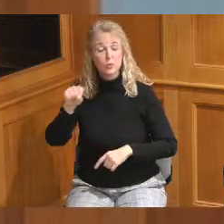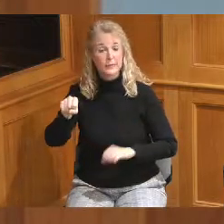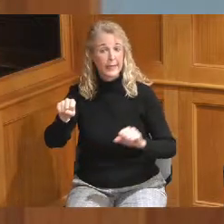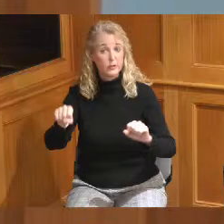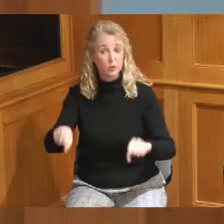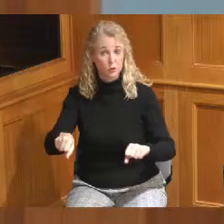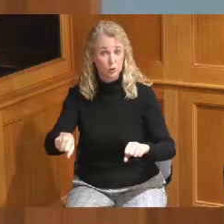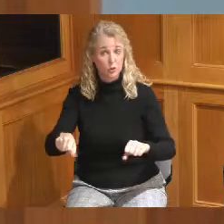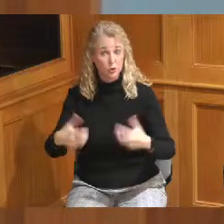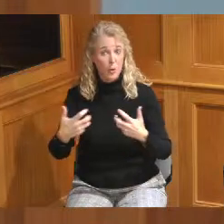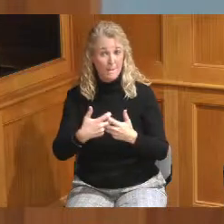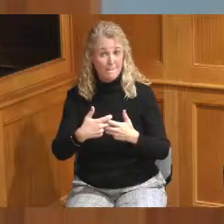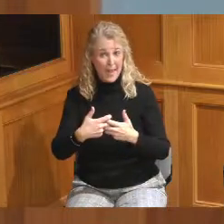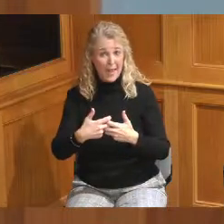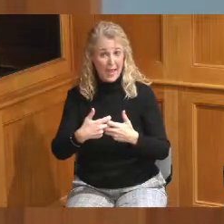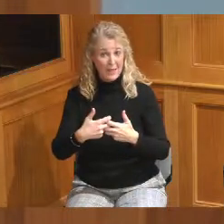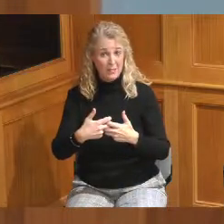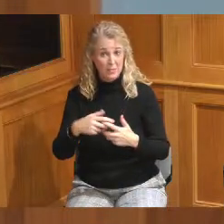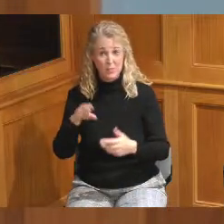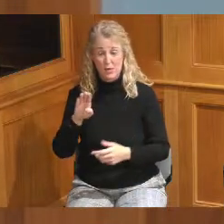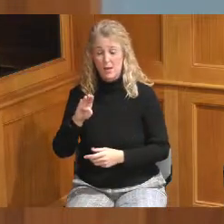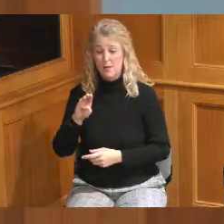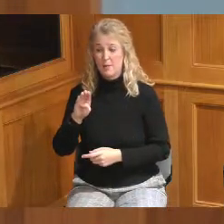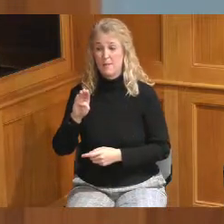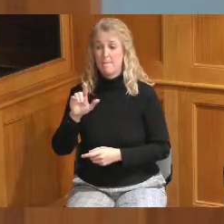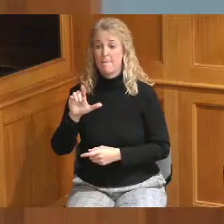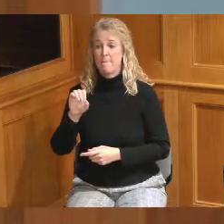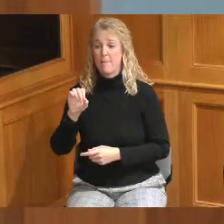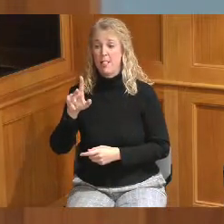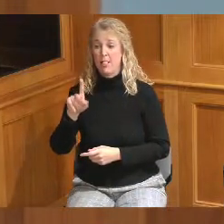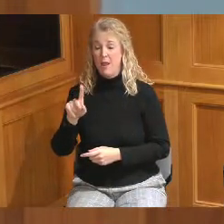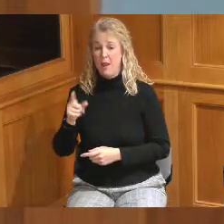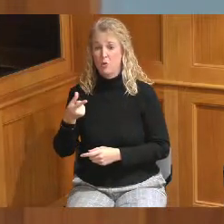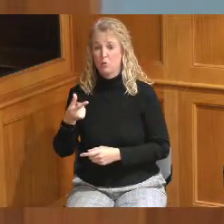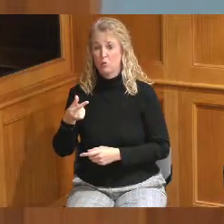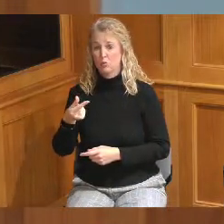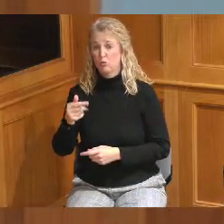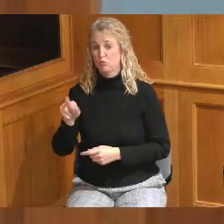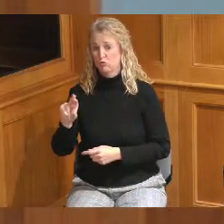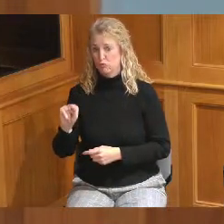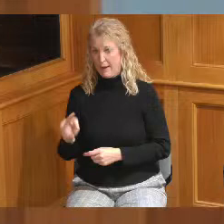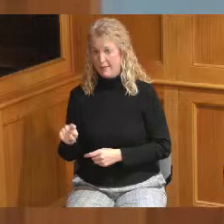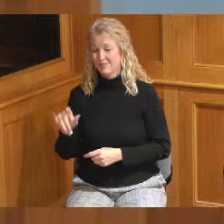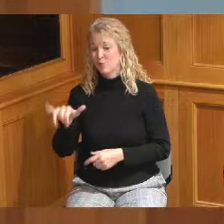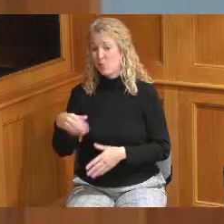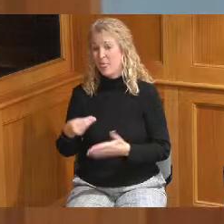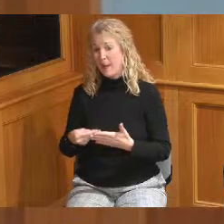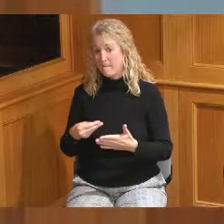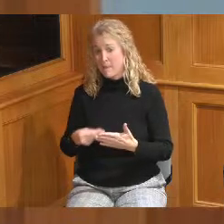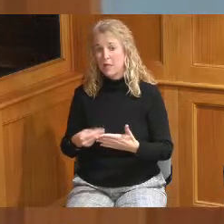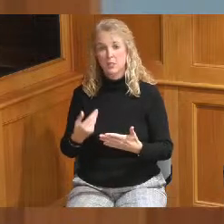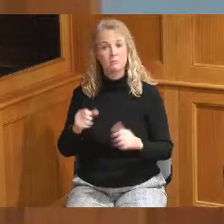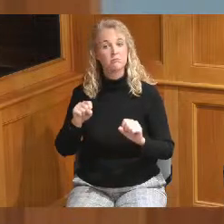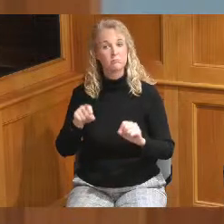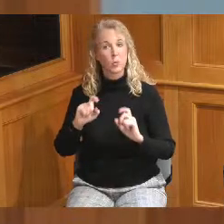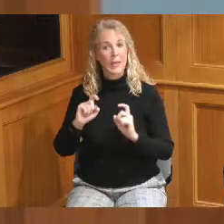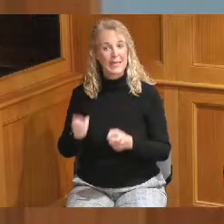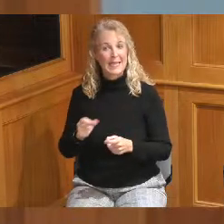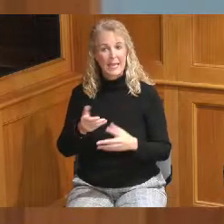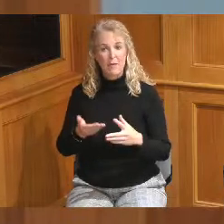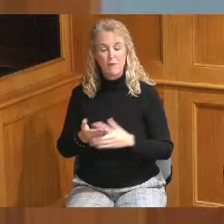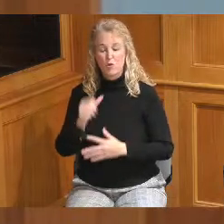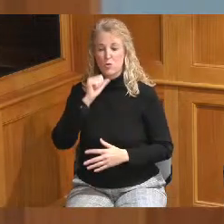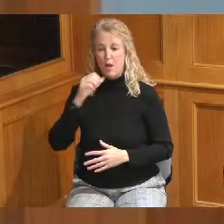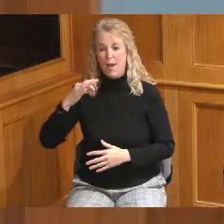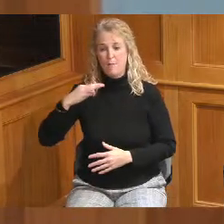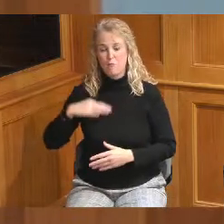activity for the community development block grants. So generally, those funds would be awarded through our nonprofit